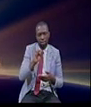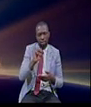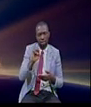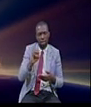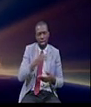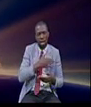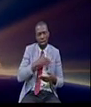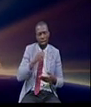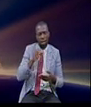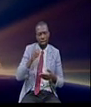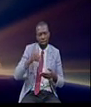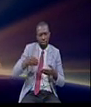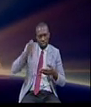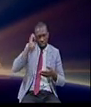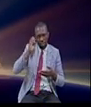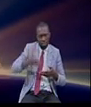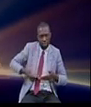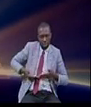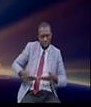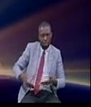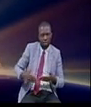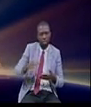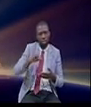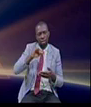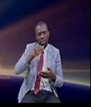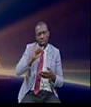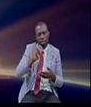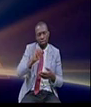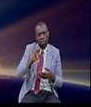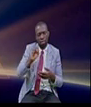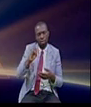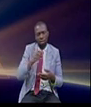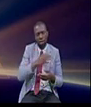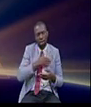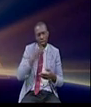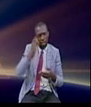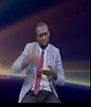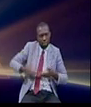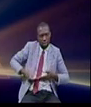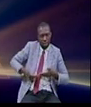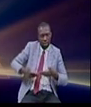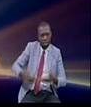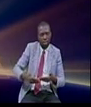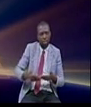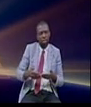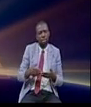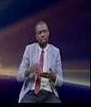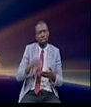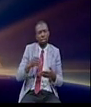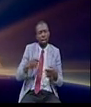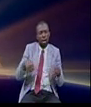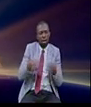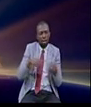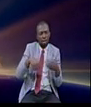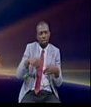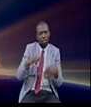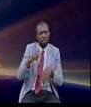and Amon begat Josias, and Josias begat Jeconias and his brethren, about the time they were carried away to